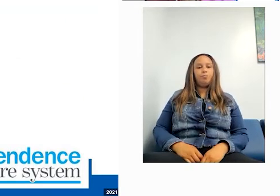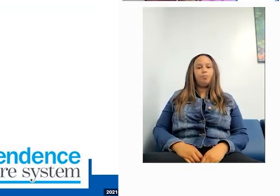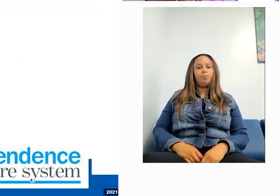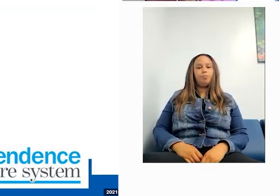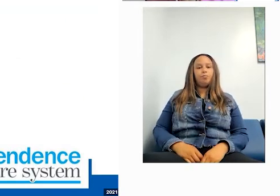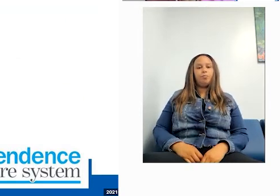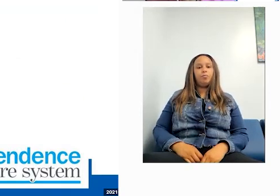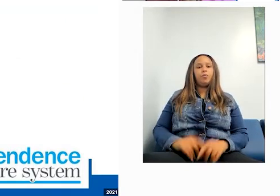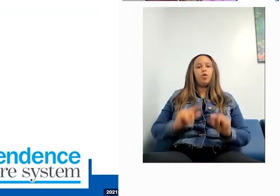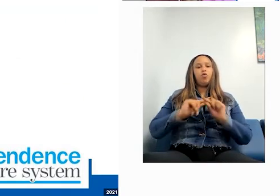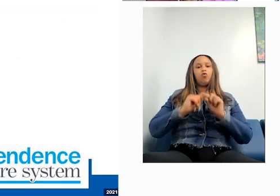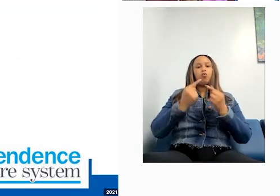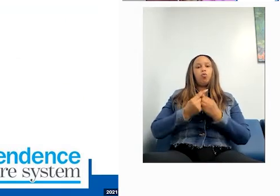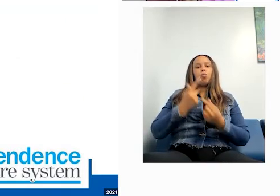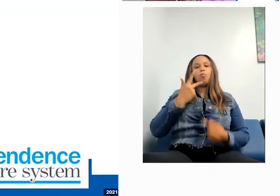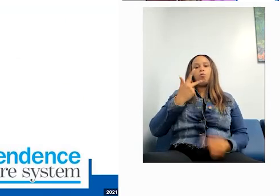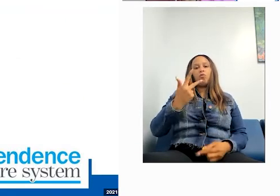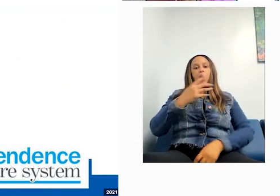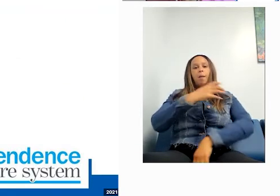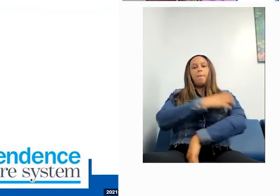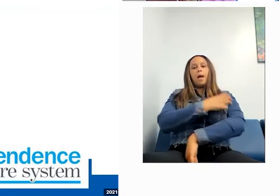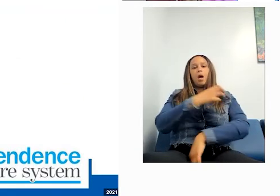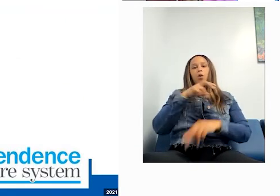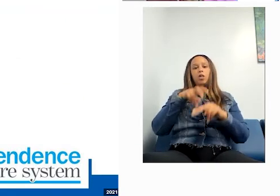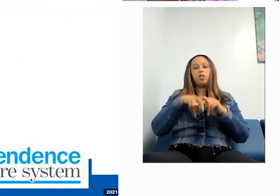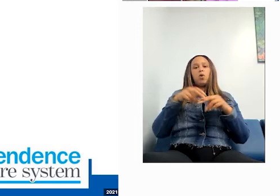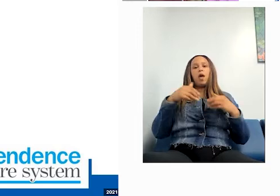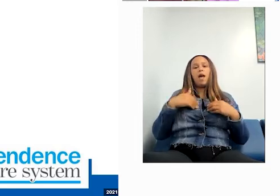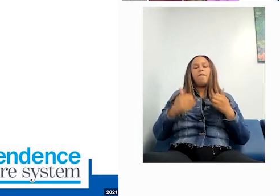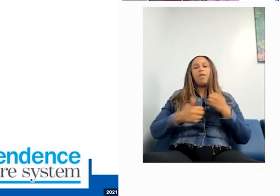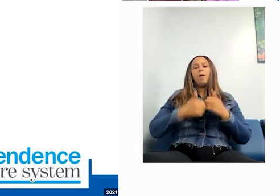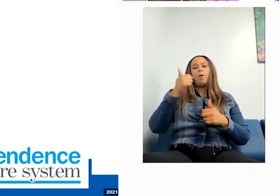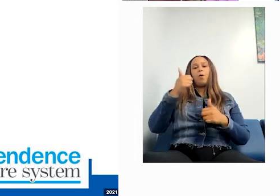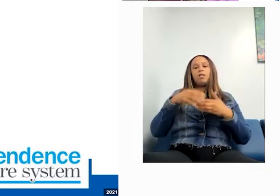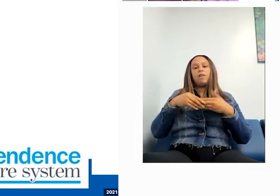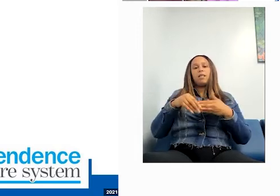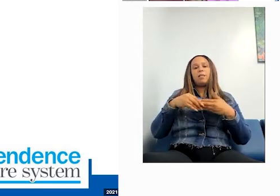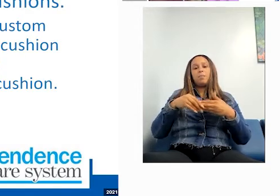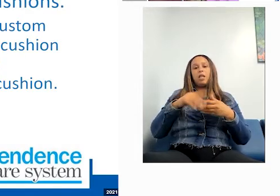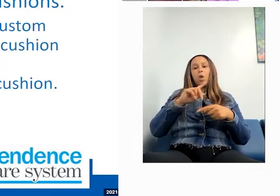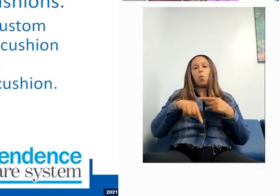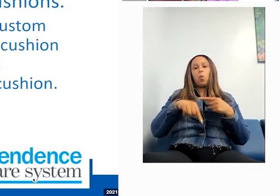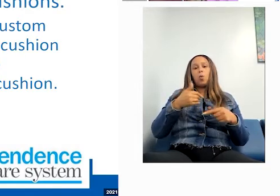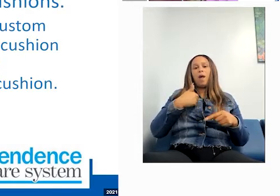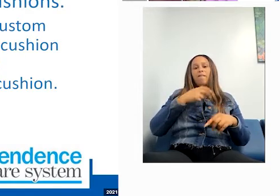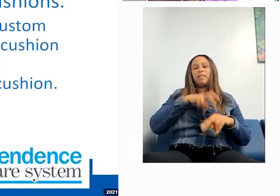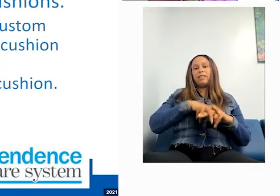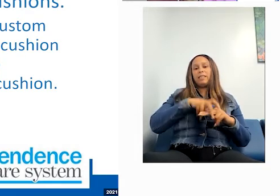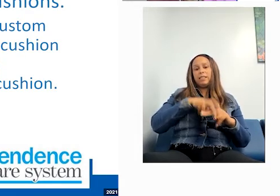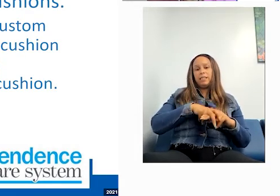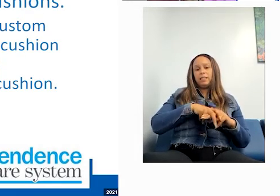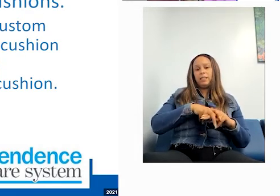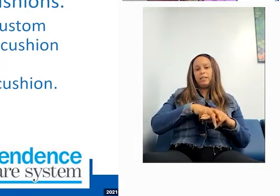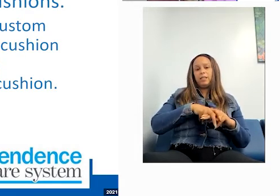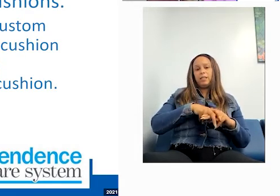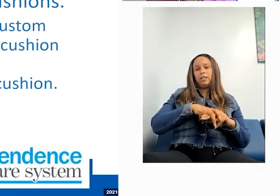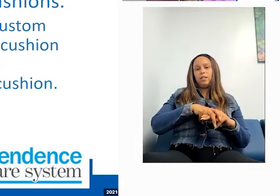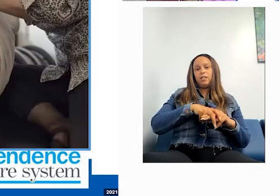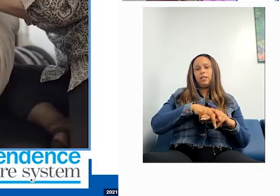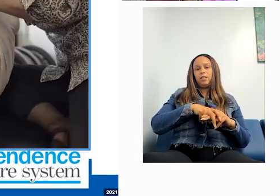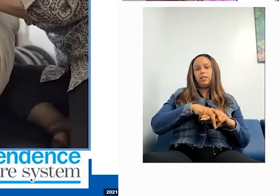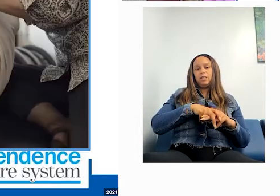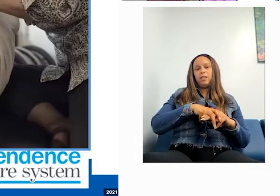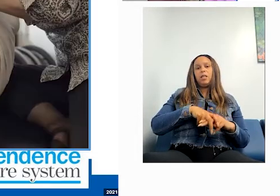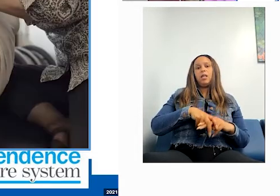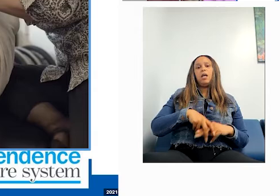Group 3 power chairs have the most flexibility in terms of seating. And I just want to